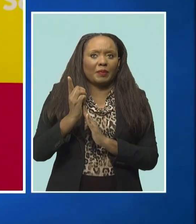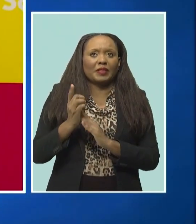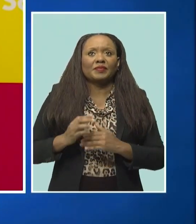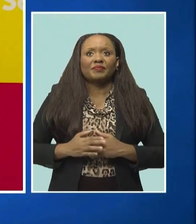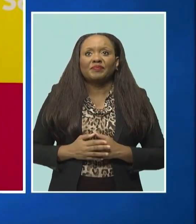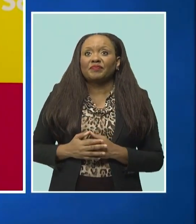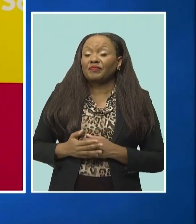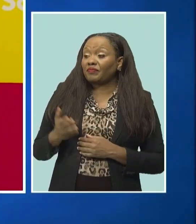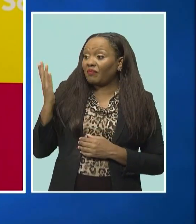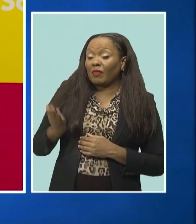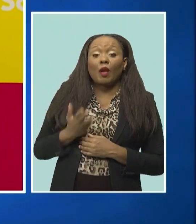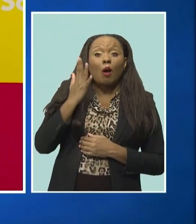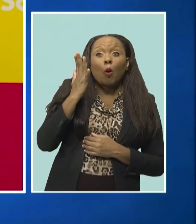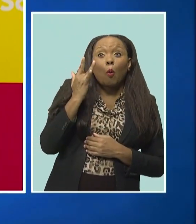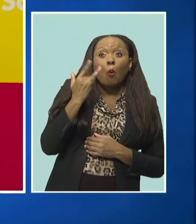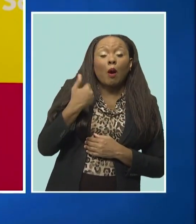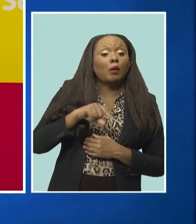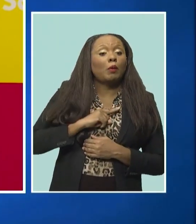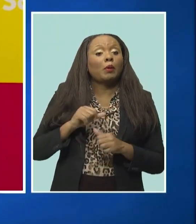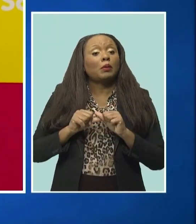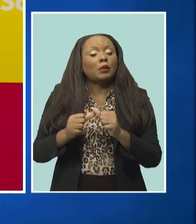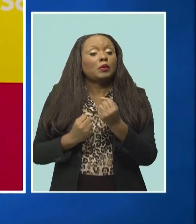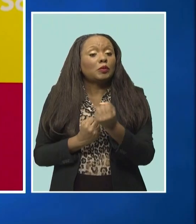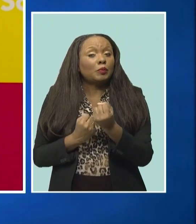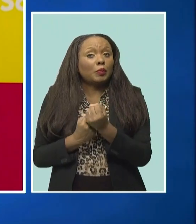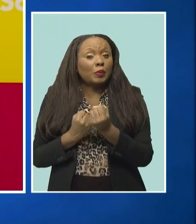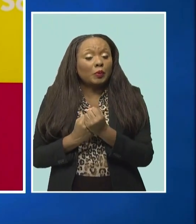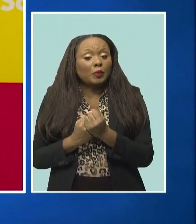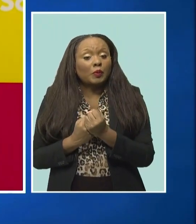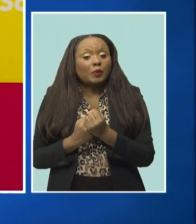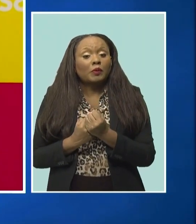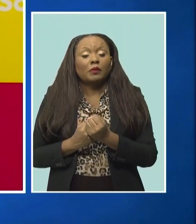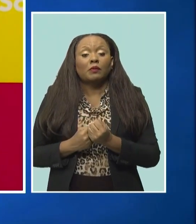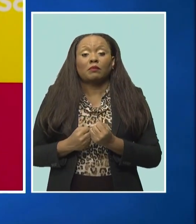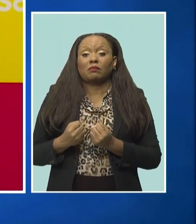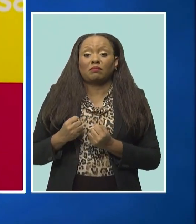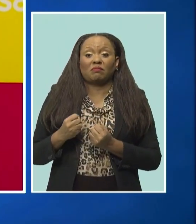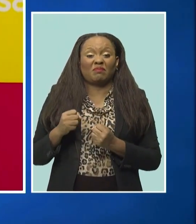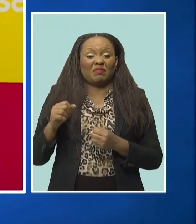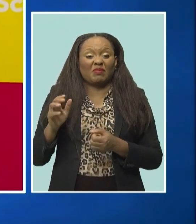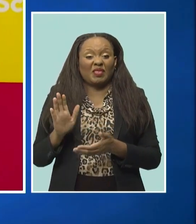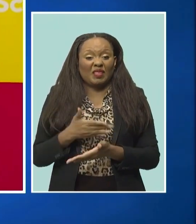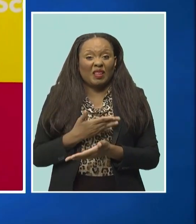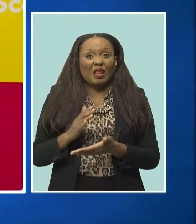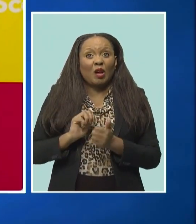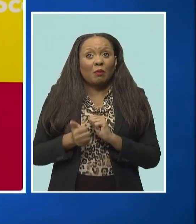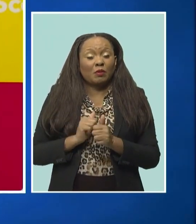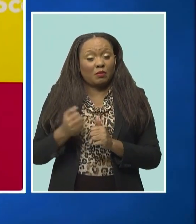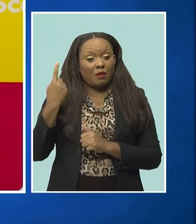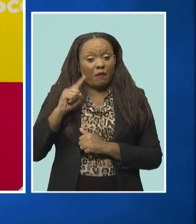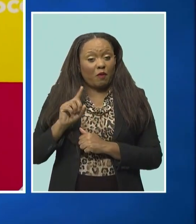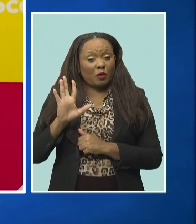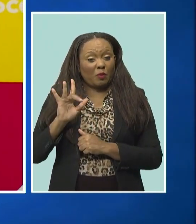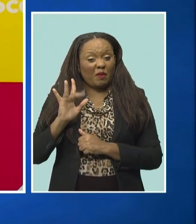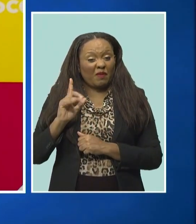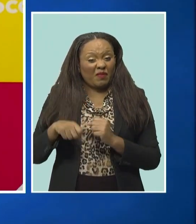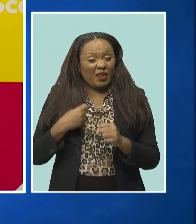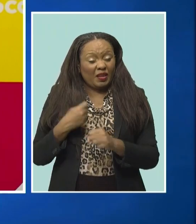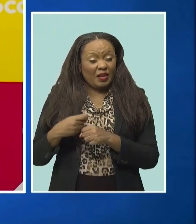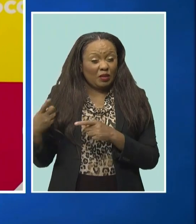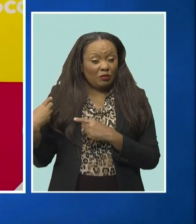Khaleesi is the reserve in that competition. Those in the soca category will appear in this order: Trinity, Zaire B, Tay,